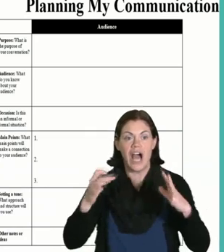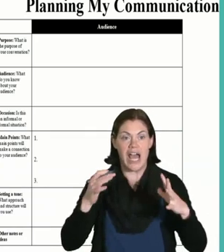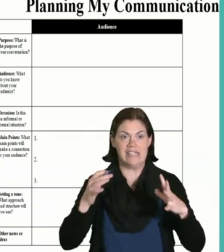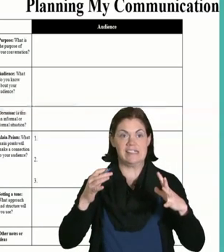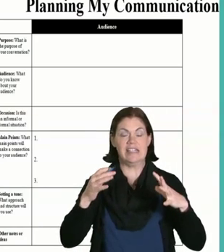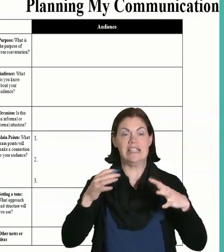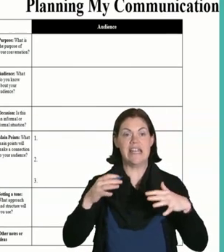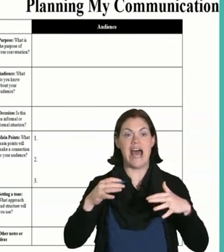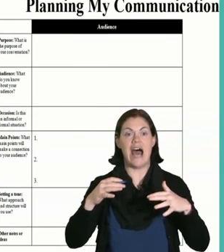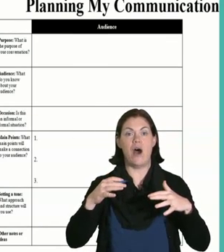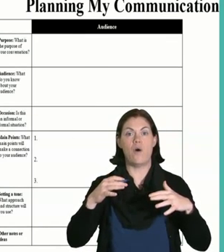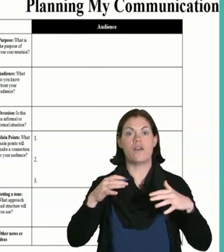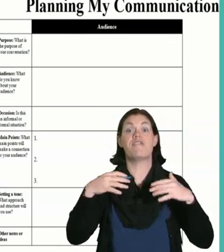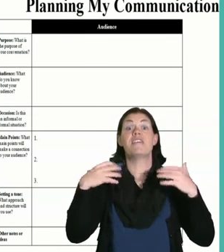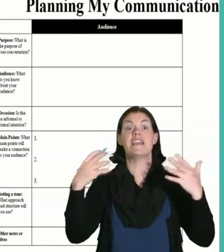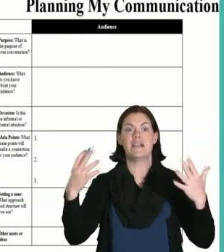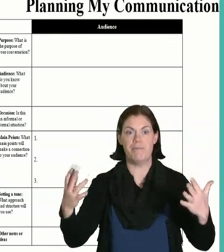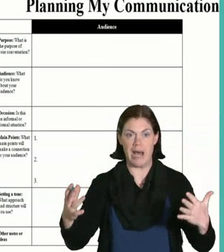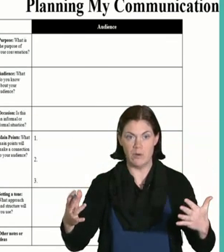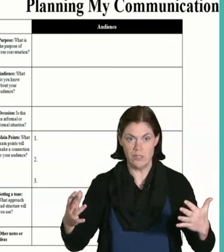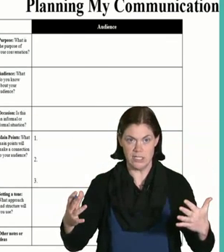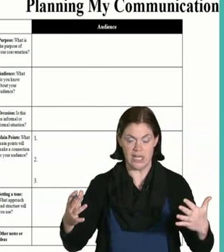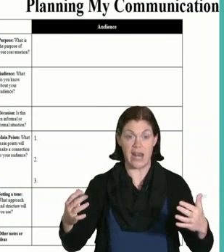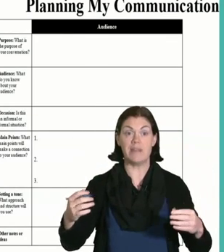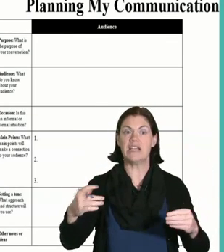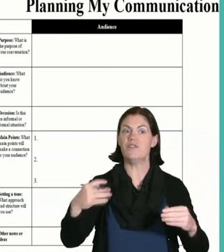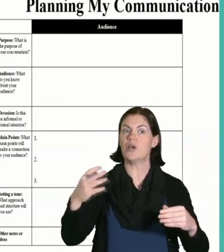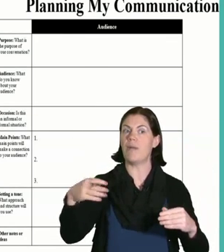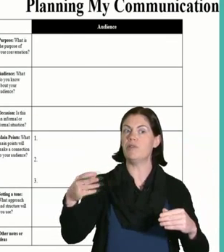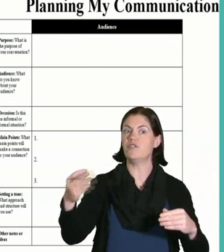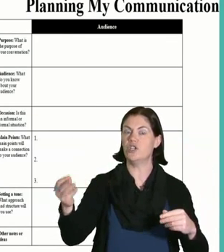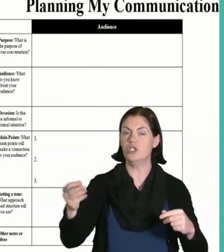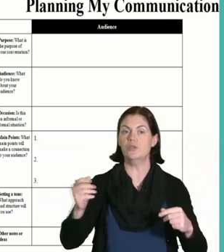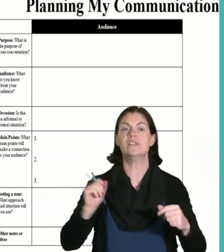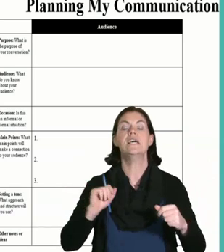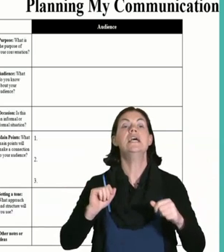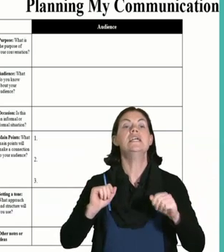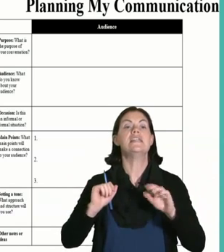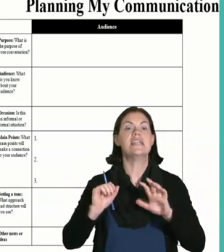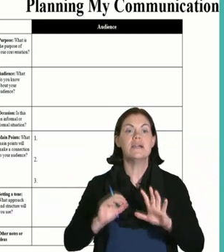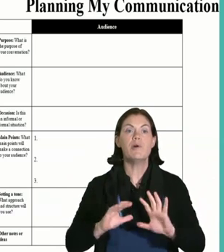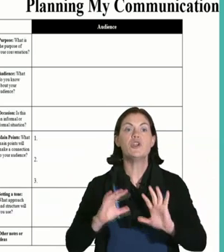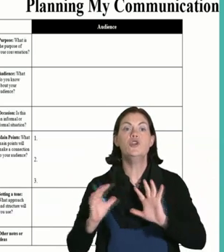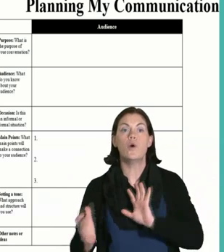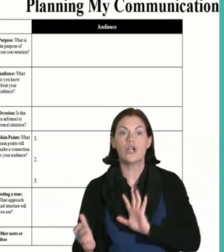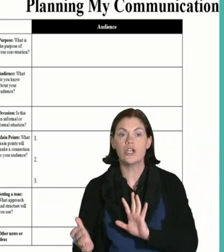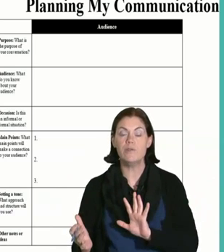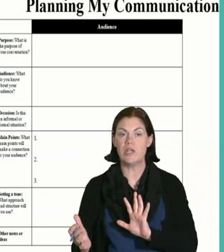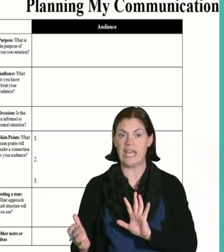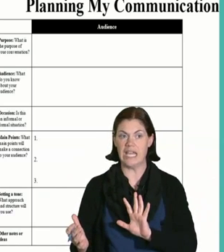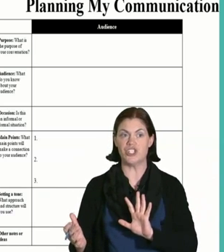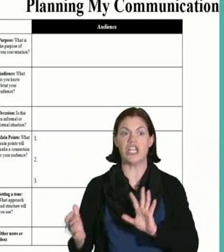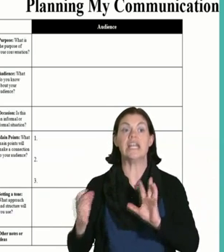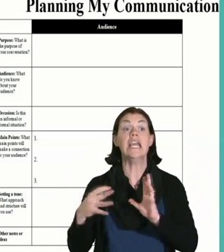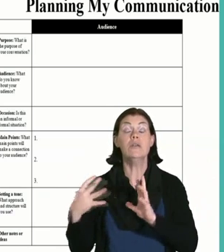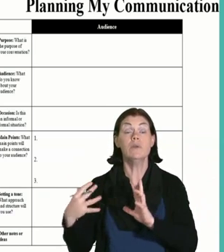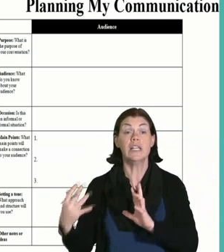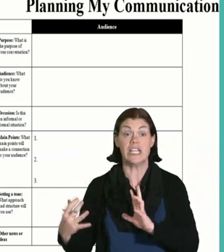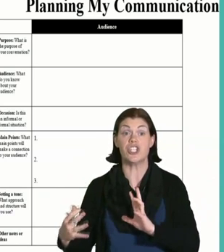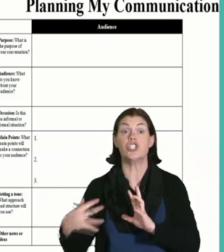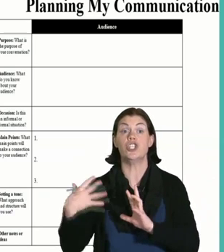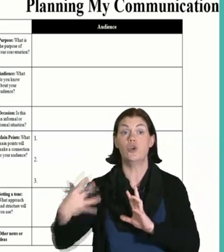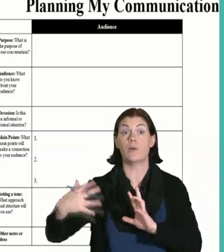you guys to now think about, and I'm going to give you a couple of clues, think about your communication